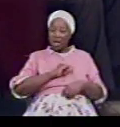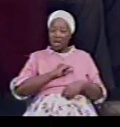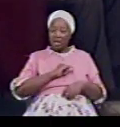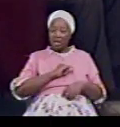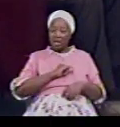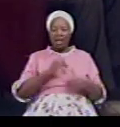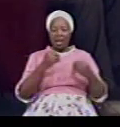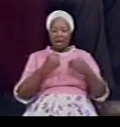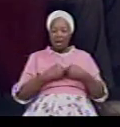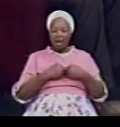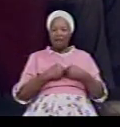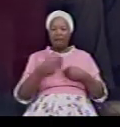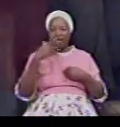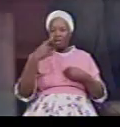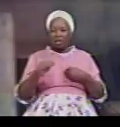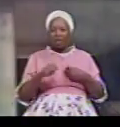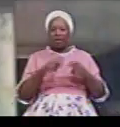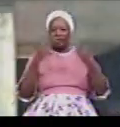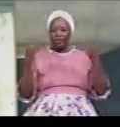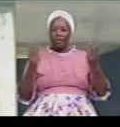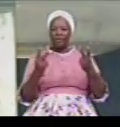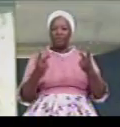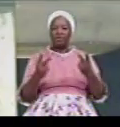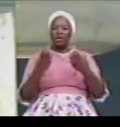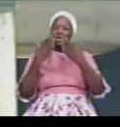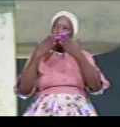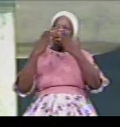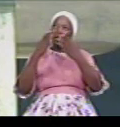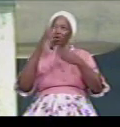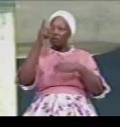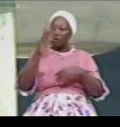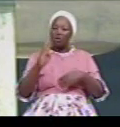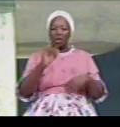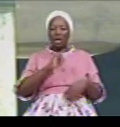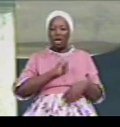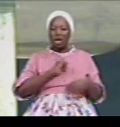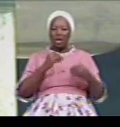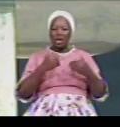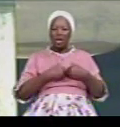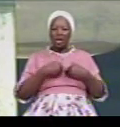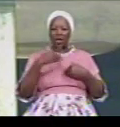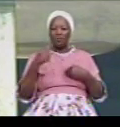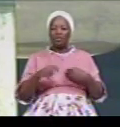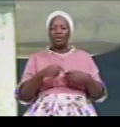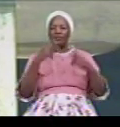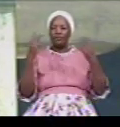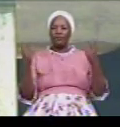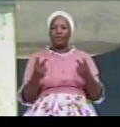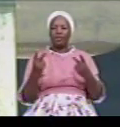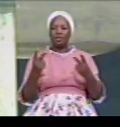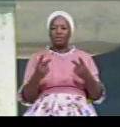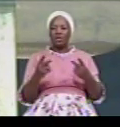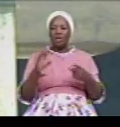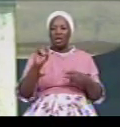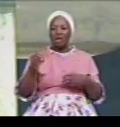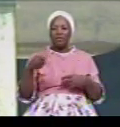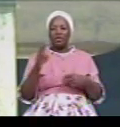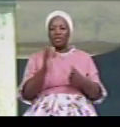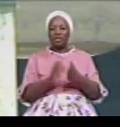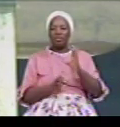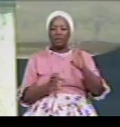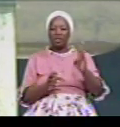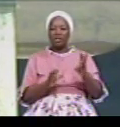Ephesians chapter 6, reading from verse 12. Here is our victory. Here is our shield. For we